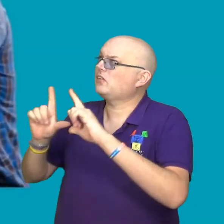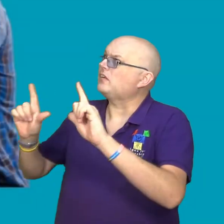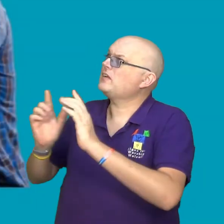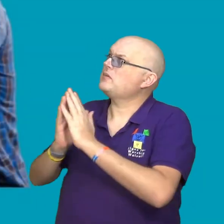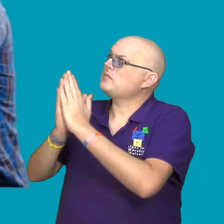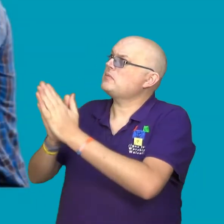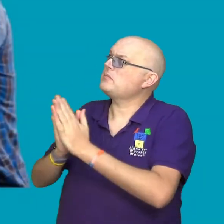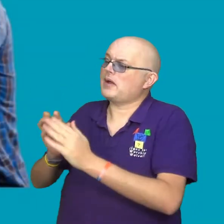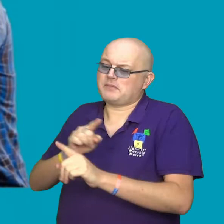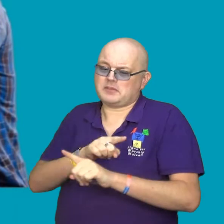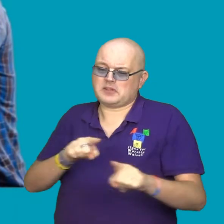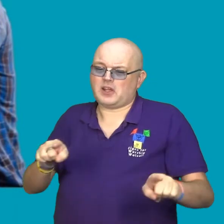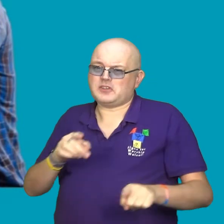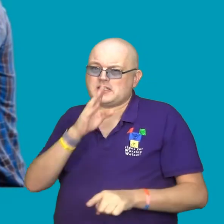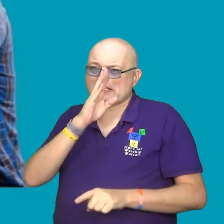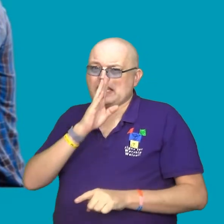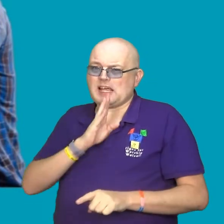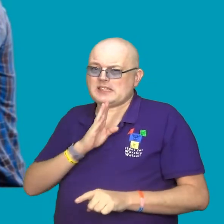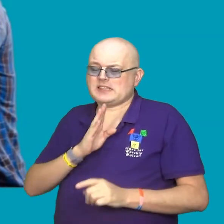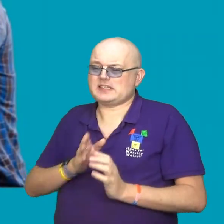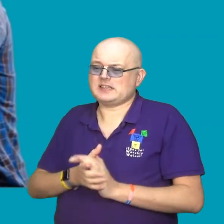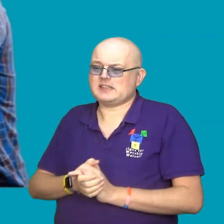Lord, we pray for those that are sad.